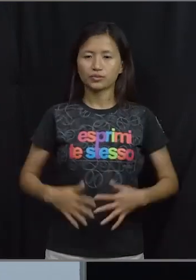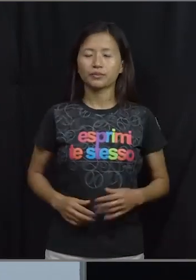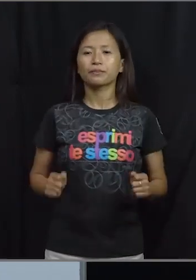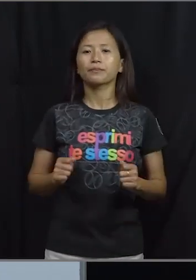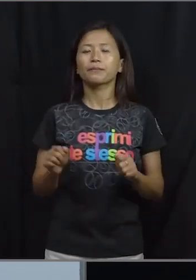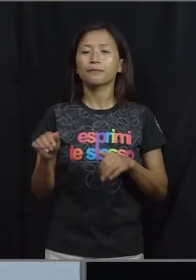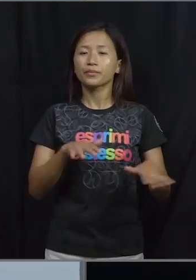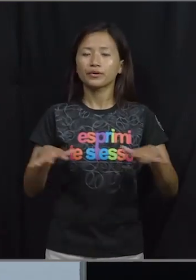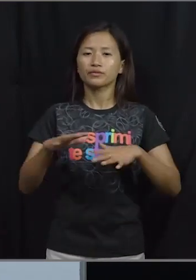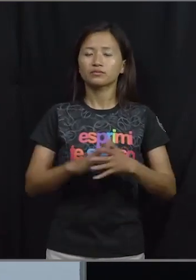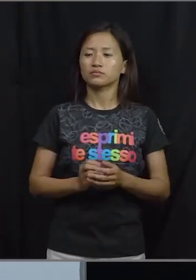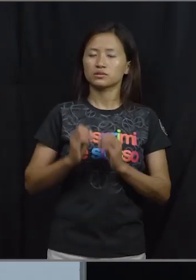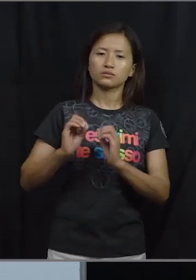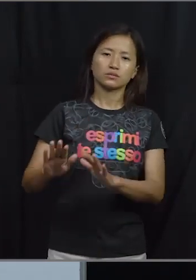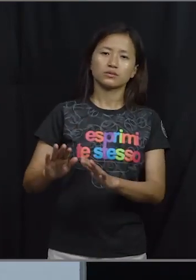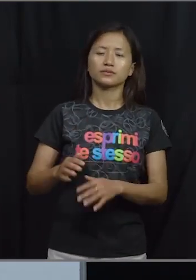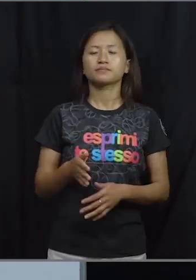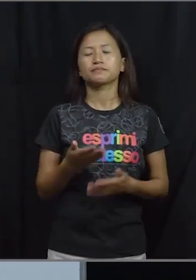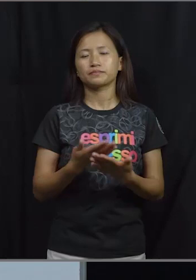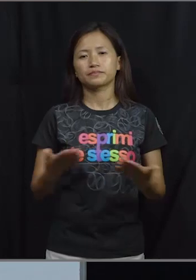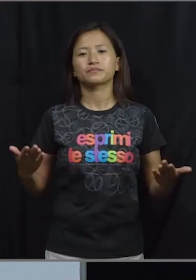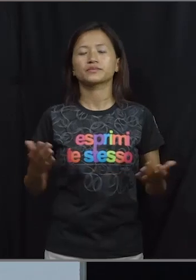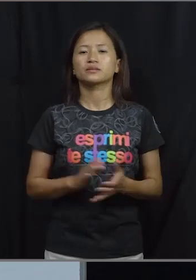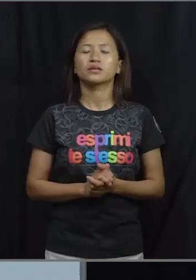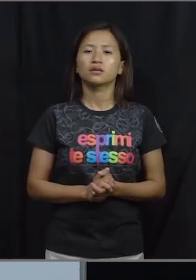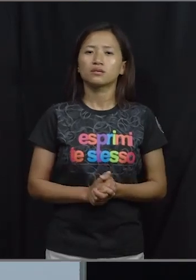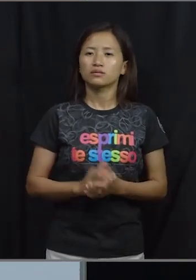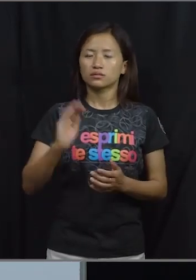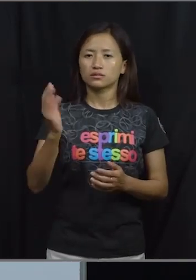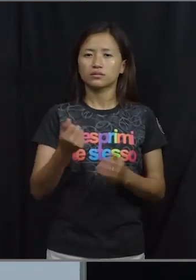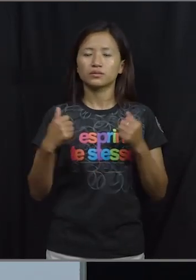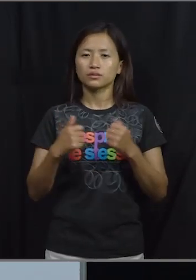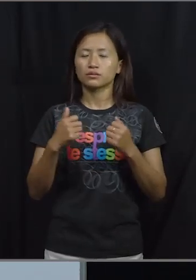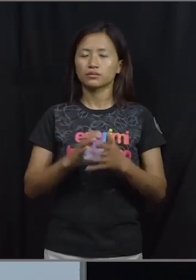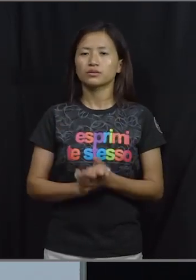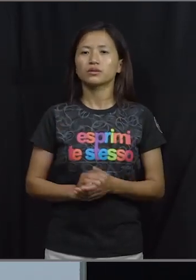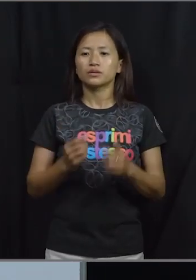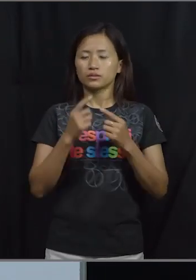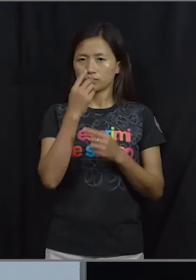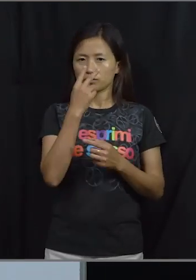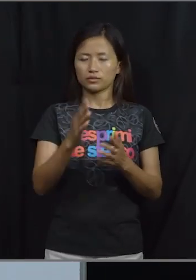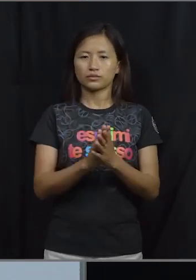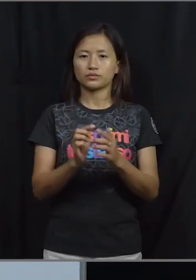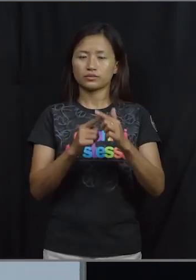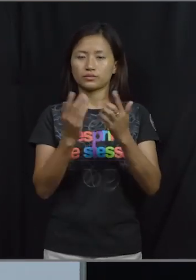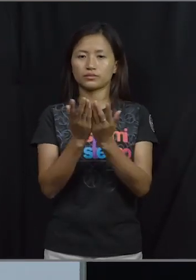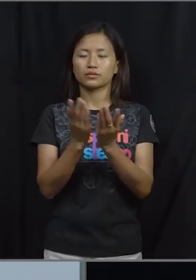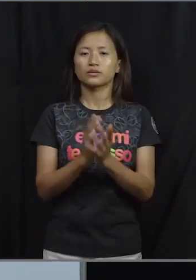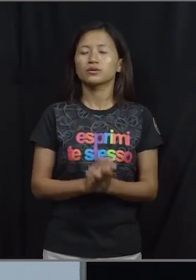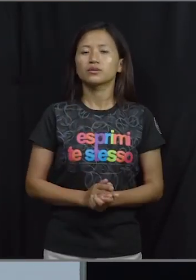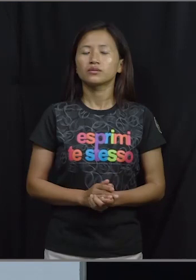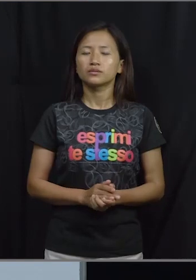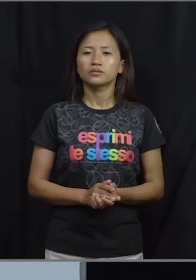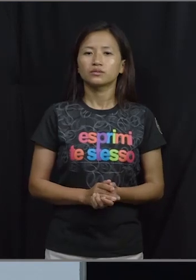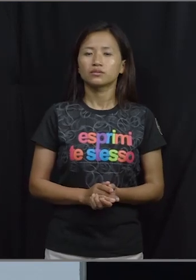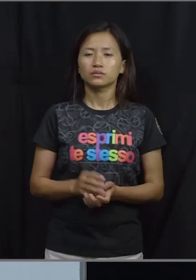deny them. Okay, so those are some of the arguments, and if you look into your textbook, if you read your textbook,